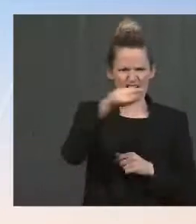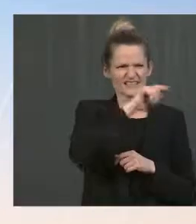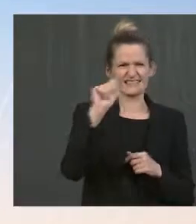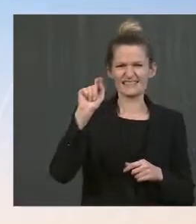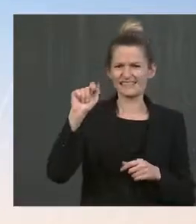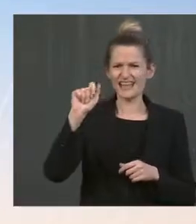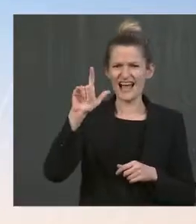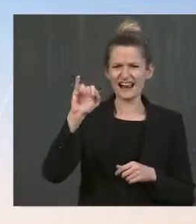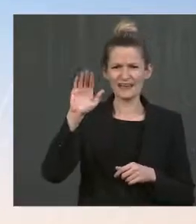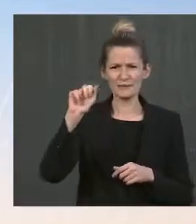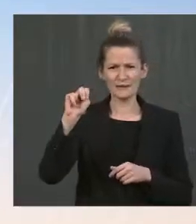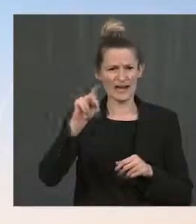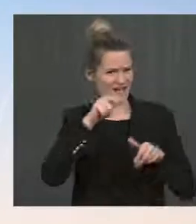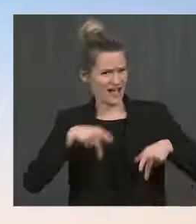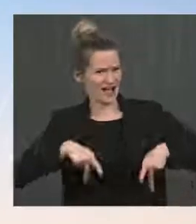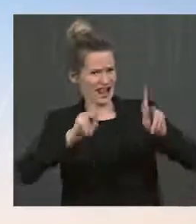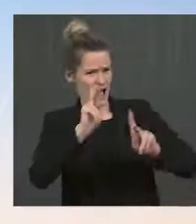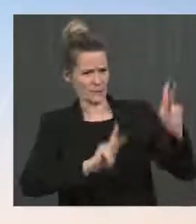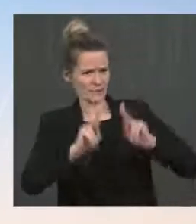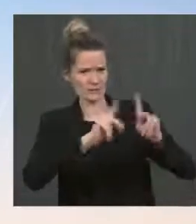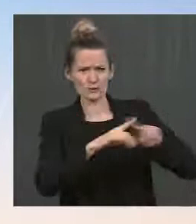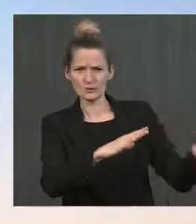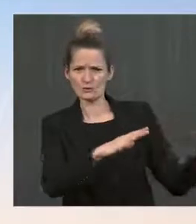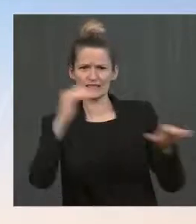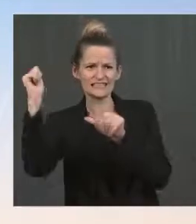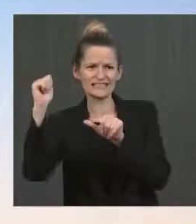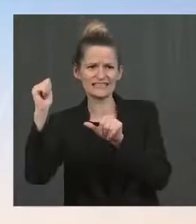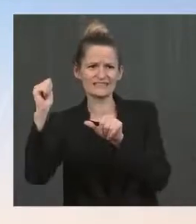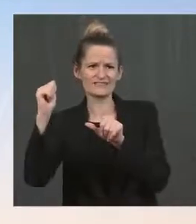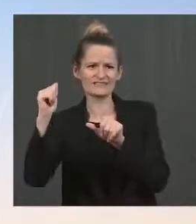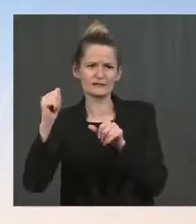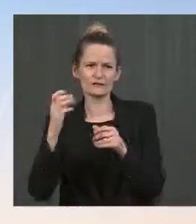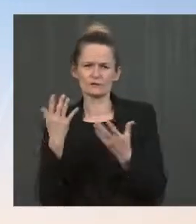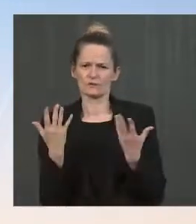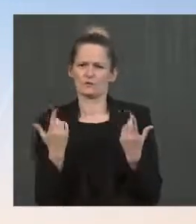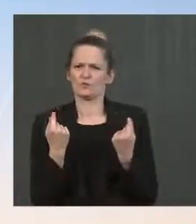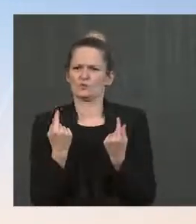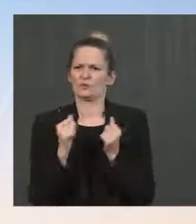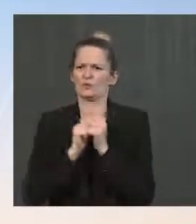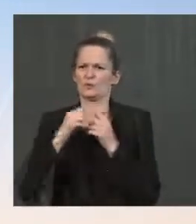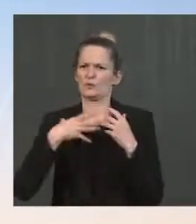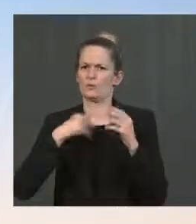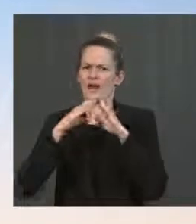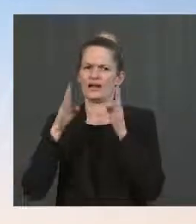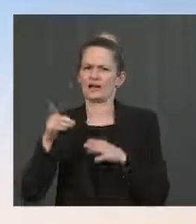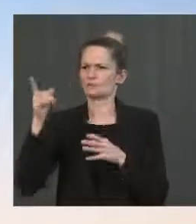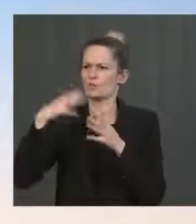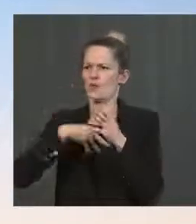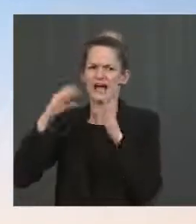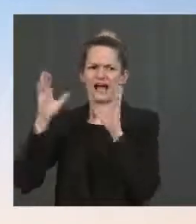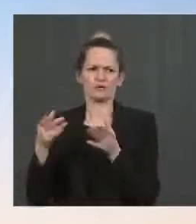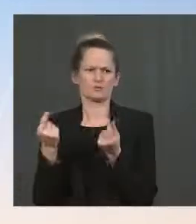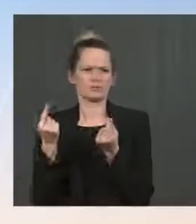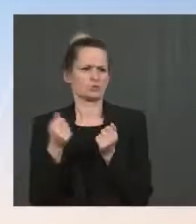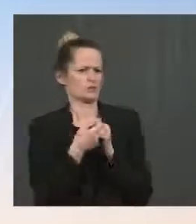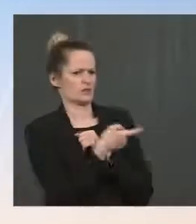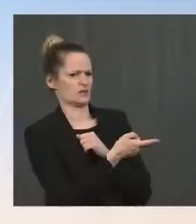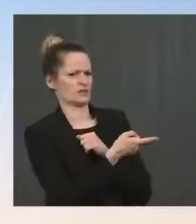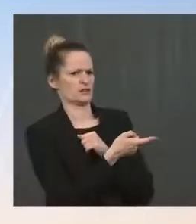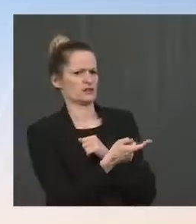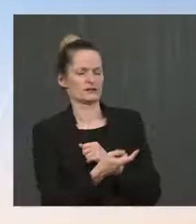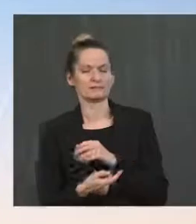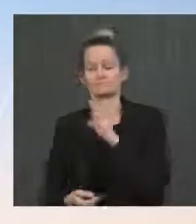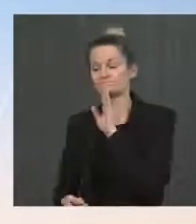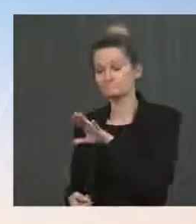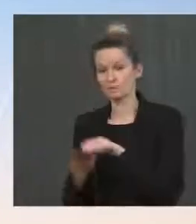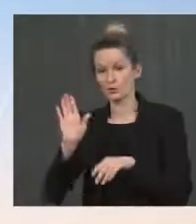Taliban is preventing them, what levers do you have right now? Well, there are a couple pieces are true here. So one